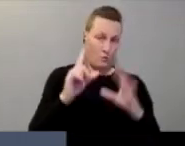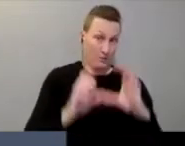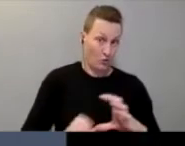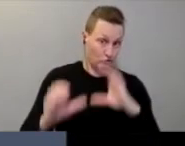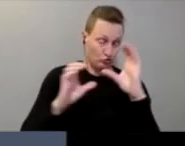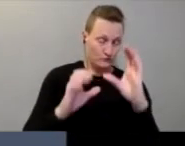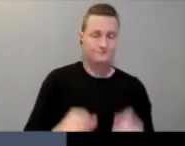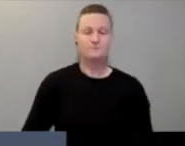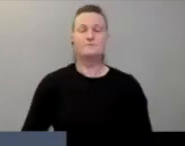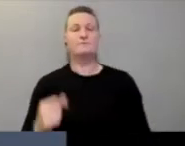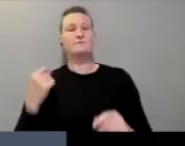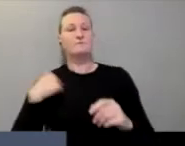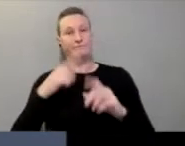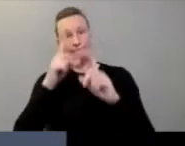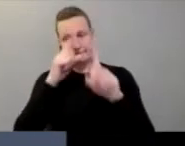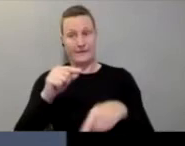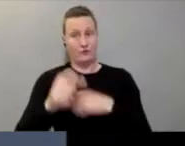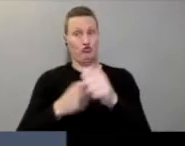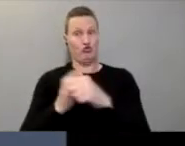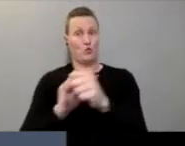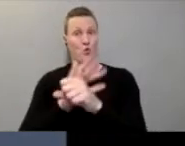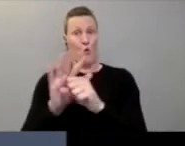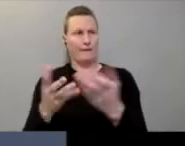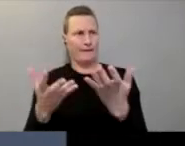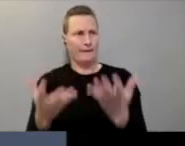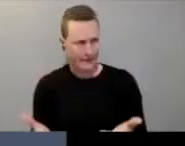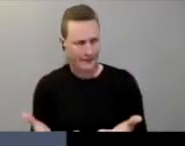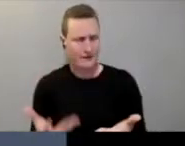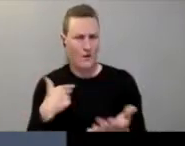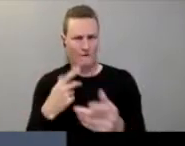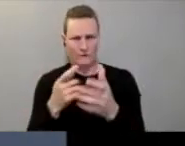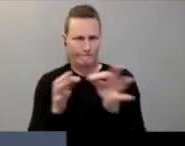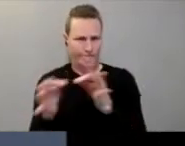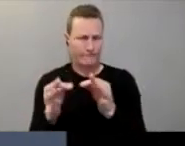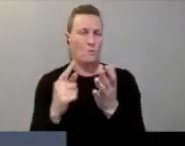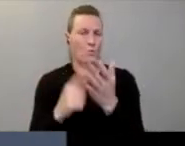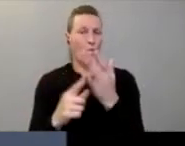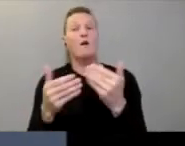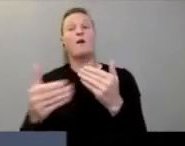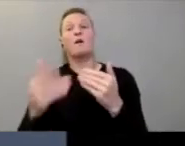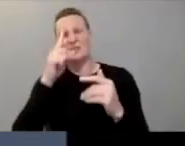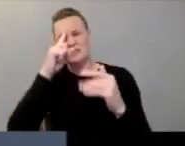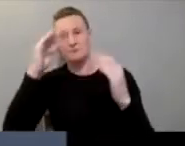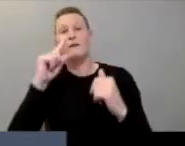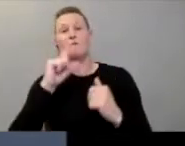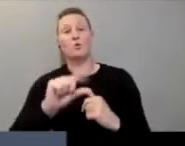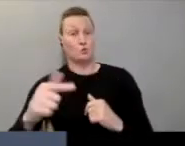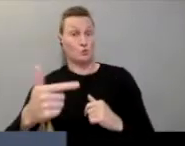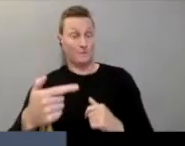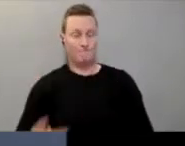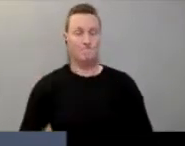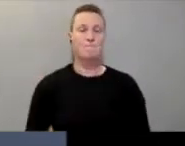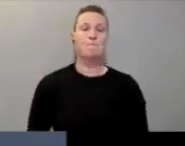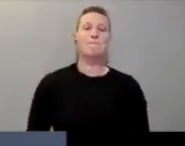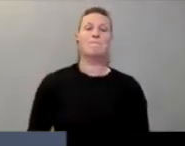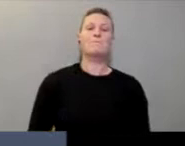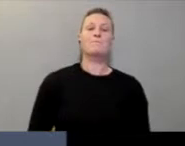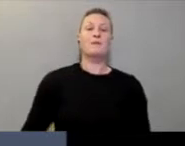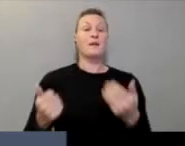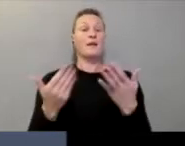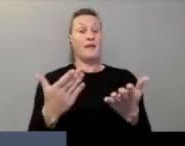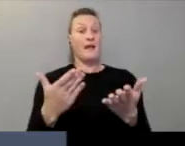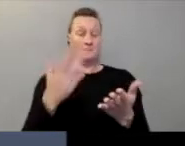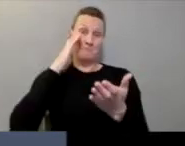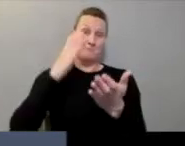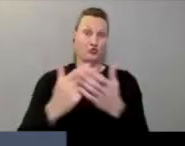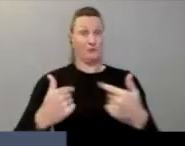please. I'm going to talk a little bit about the curatorial theme. Yeah, okay. So that's a lovely picture of me. You're